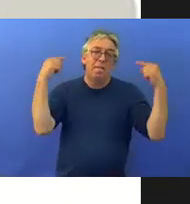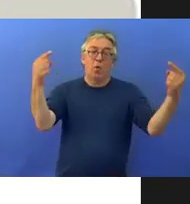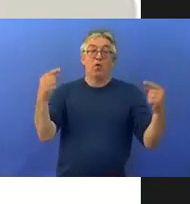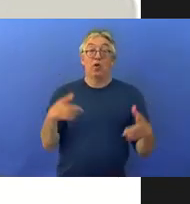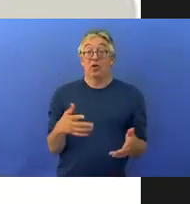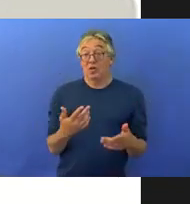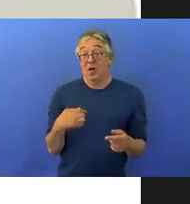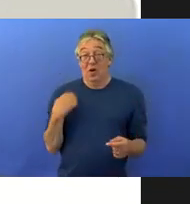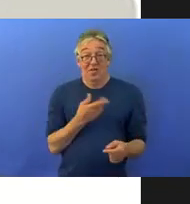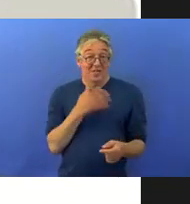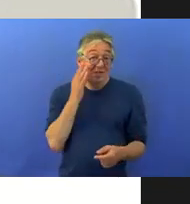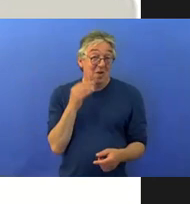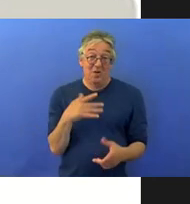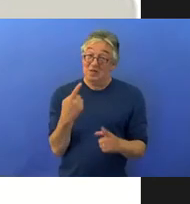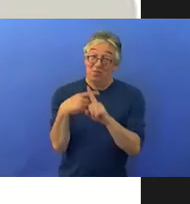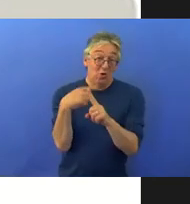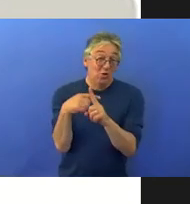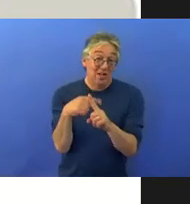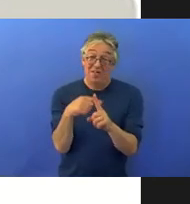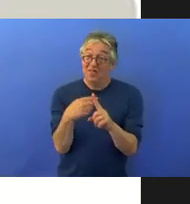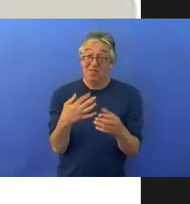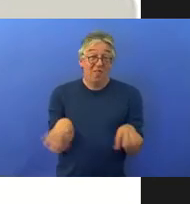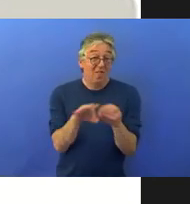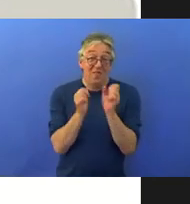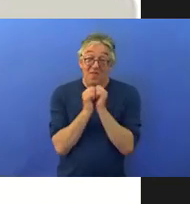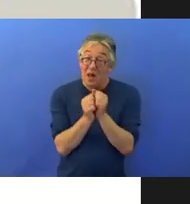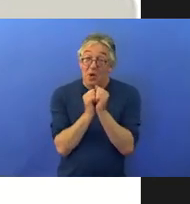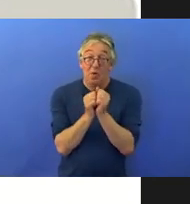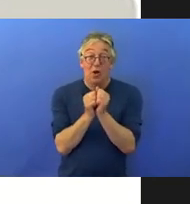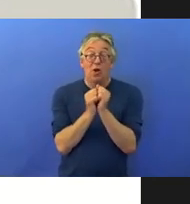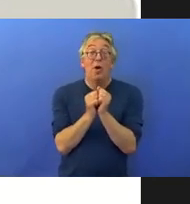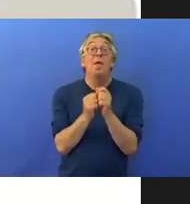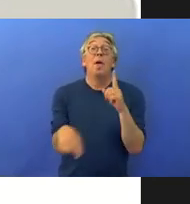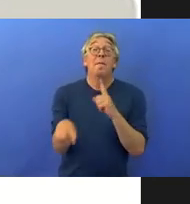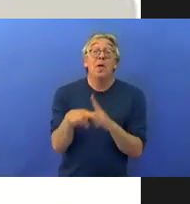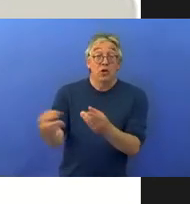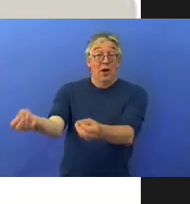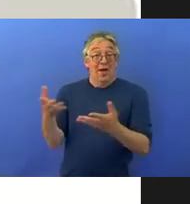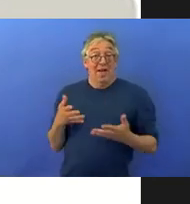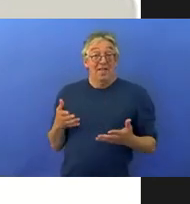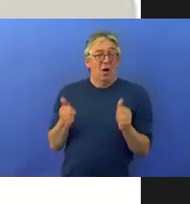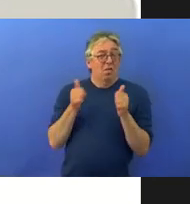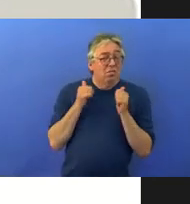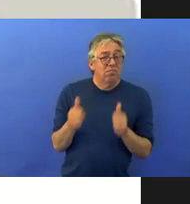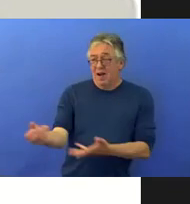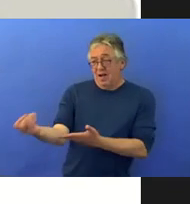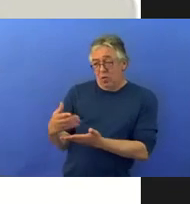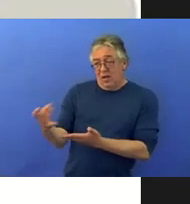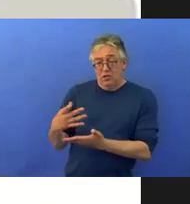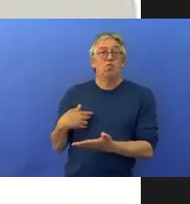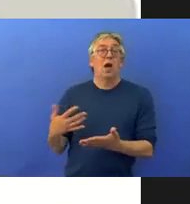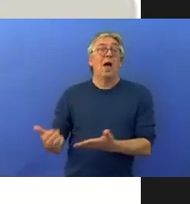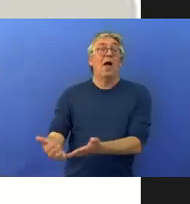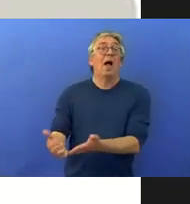valuable experience. In addition to providing us with important inputs for the preparation of the guidelines,